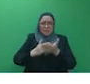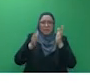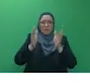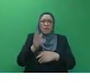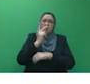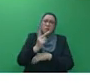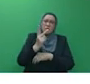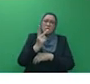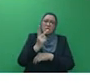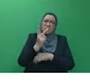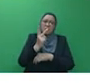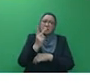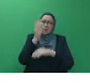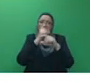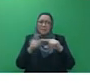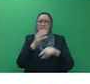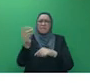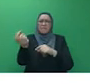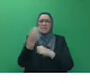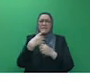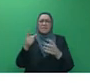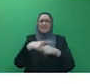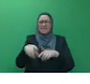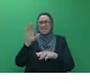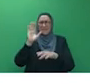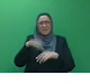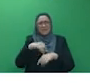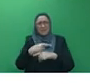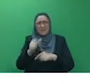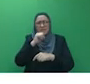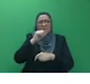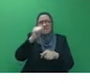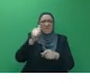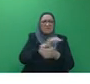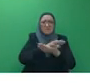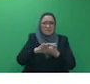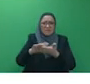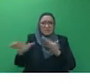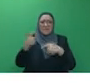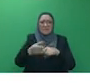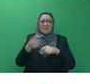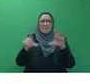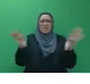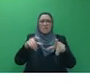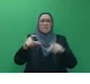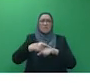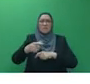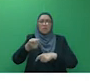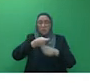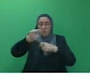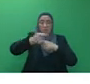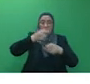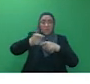there were some people who watched it and the feedback was yeah you know it's it's guys it's we understand it's very awkward for you to do stand up in front of a camera